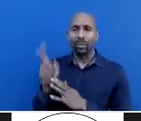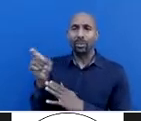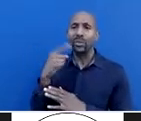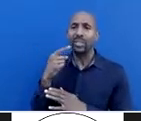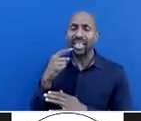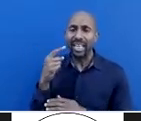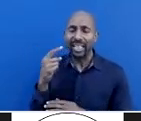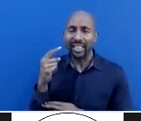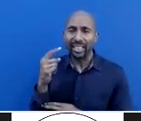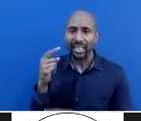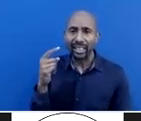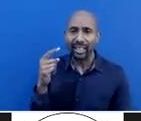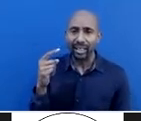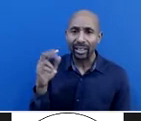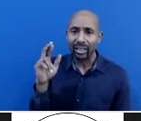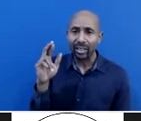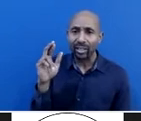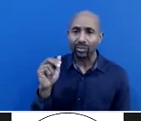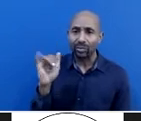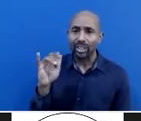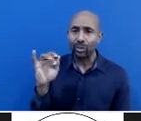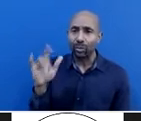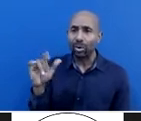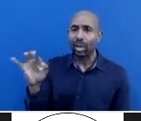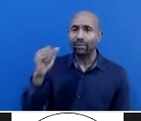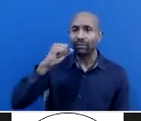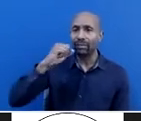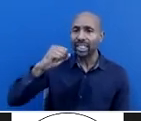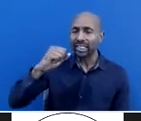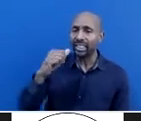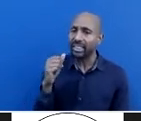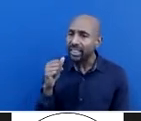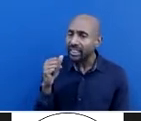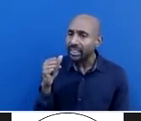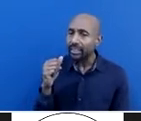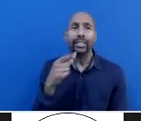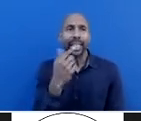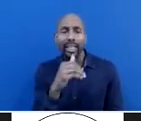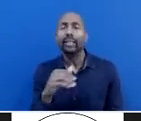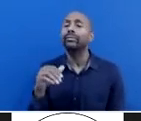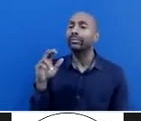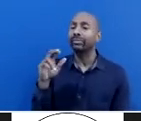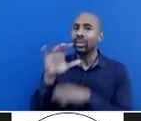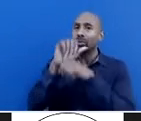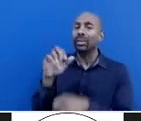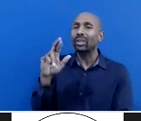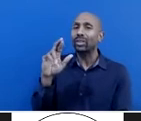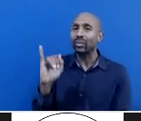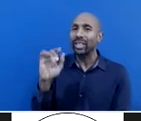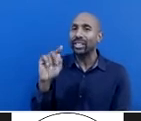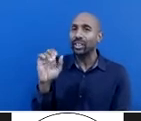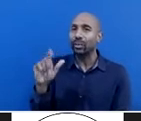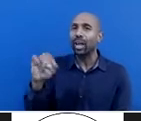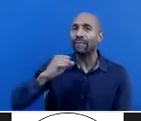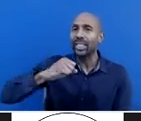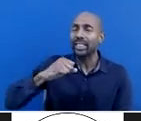individuals. Yeah. You said having what? Having a ritual of resistance, or just having ritual in general, I think.